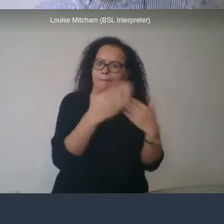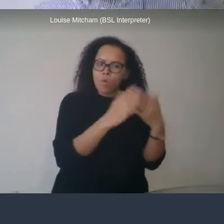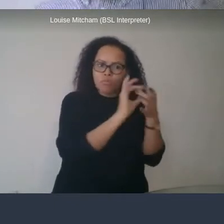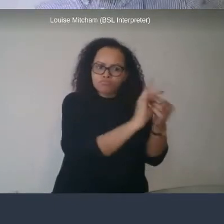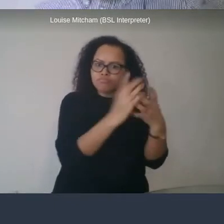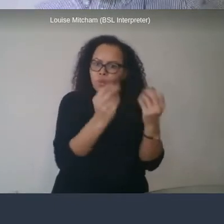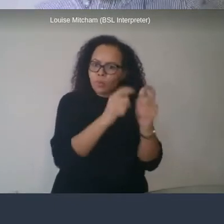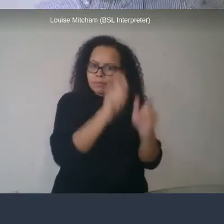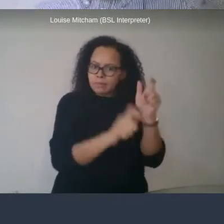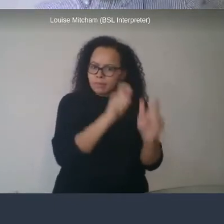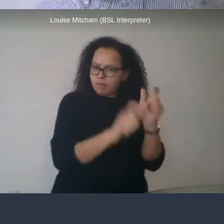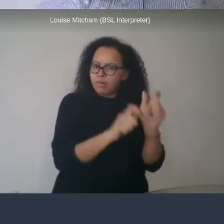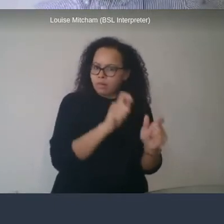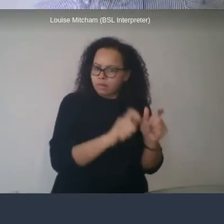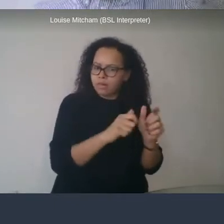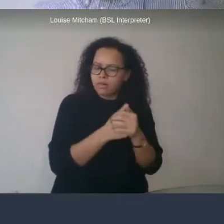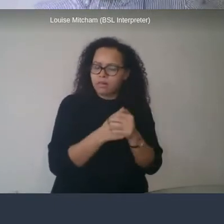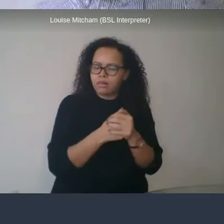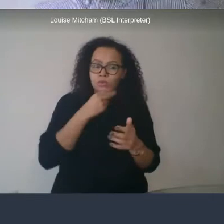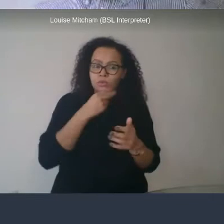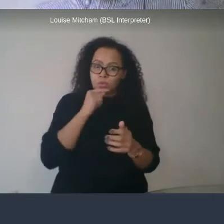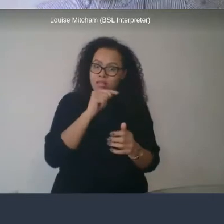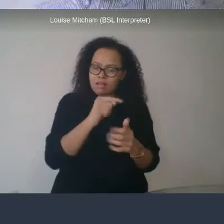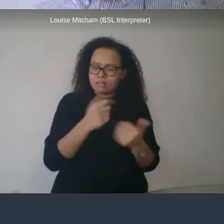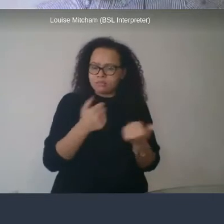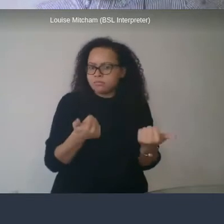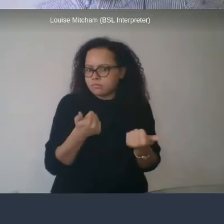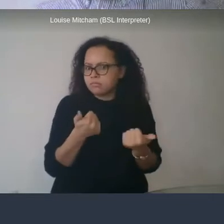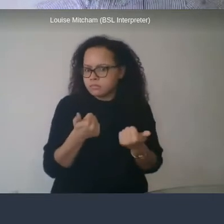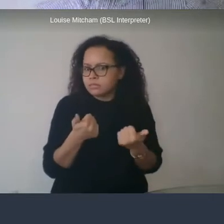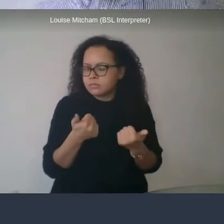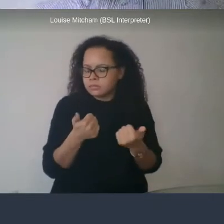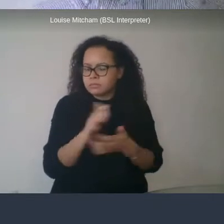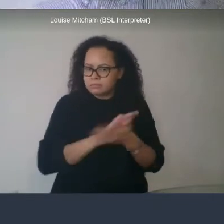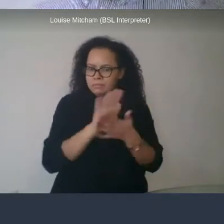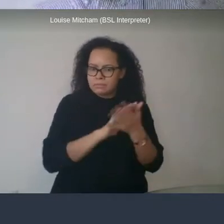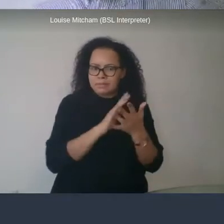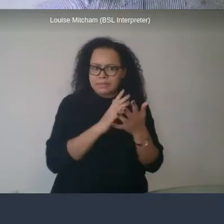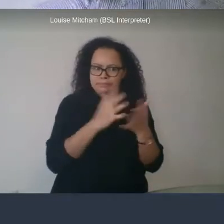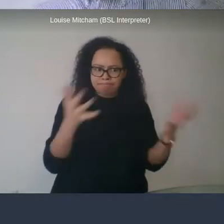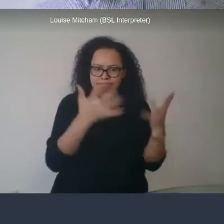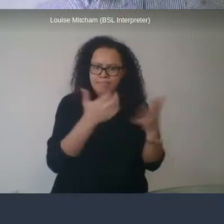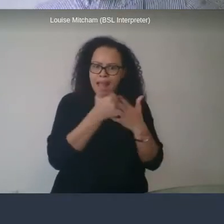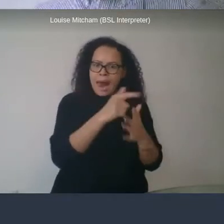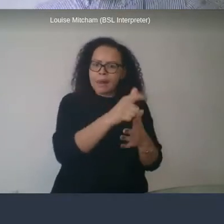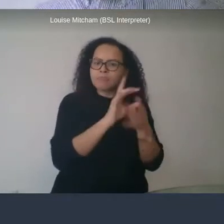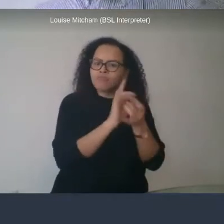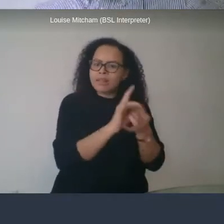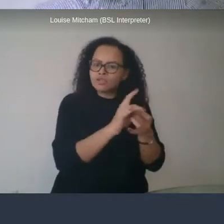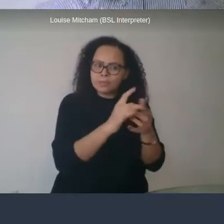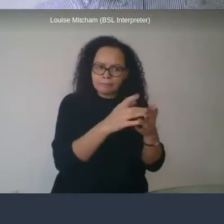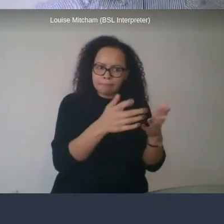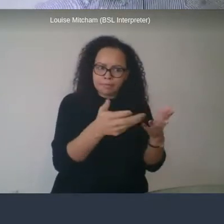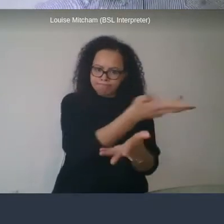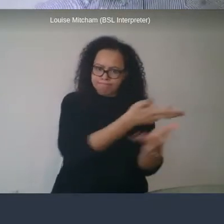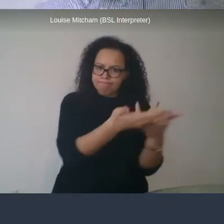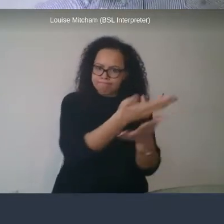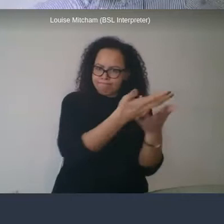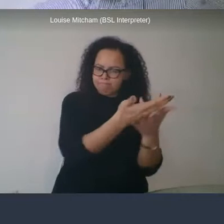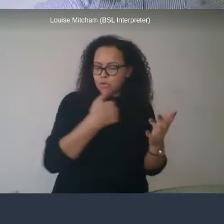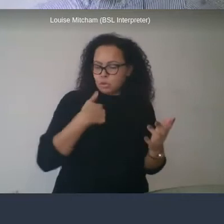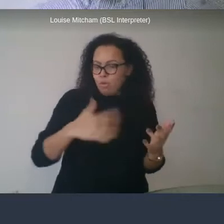a blended approach, the use of that, so that it actually powers and enables that relationship and that connection to happen. So I'm just going to start it off